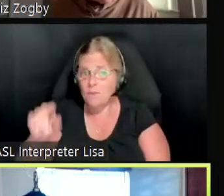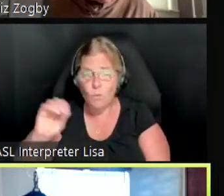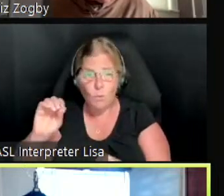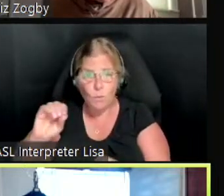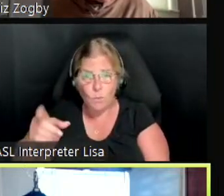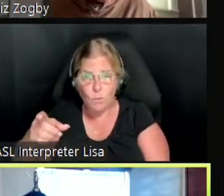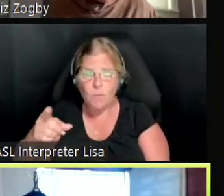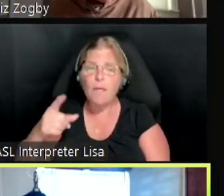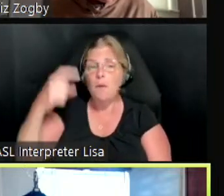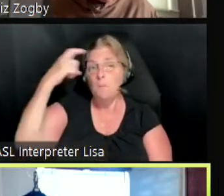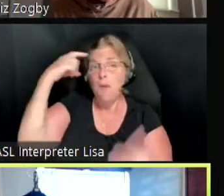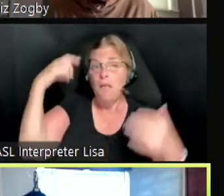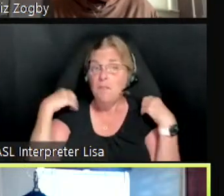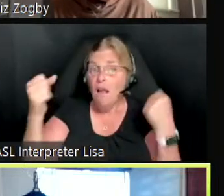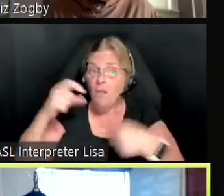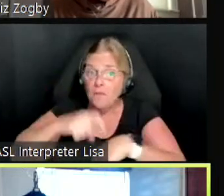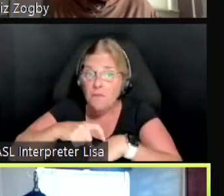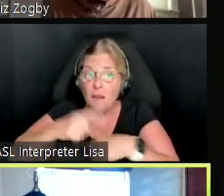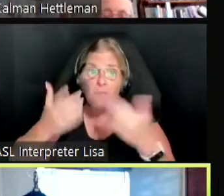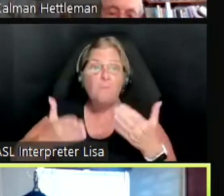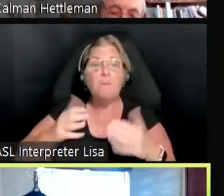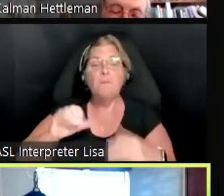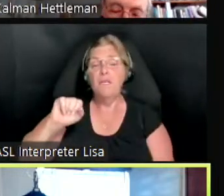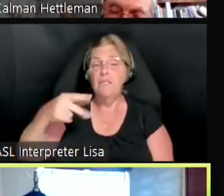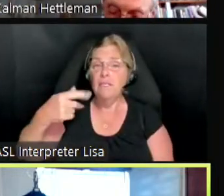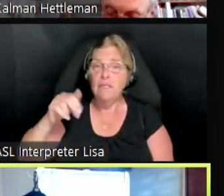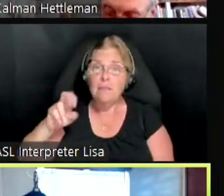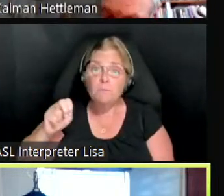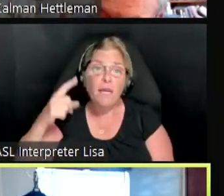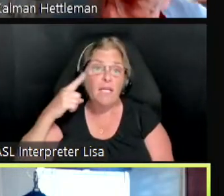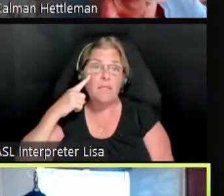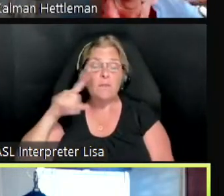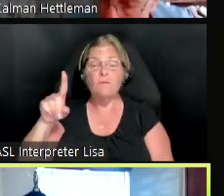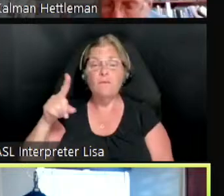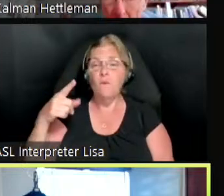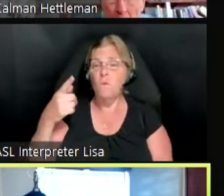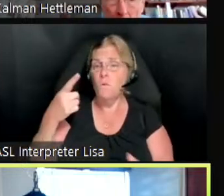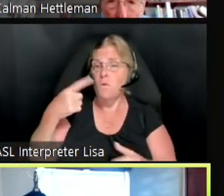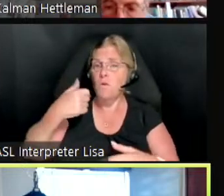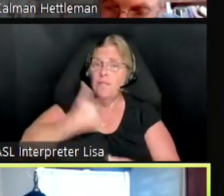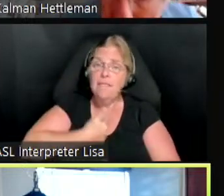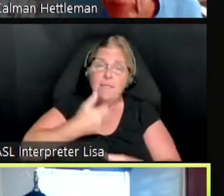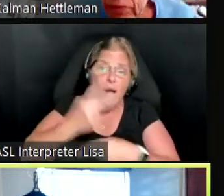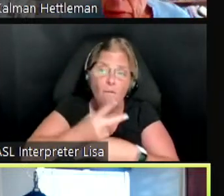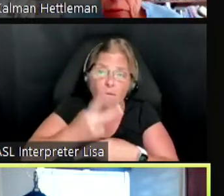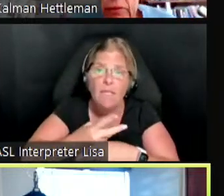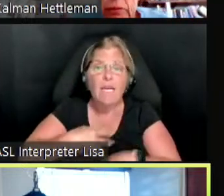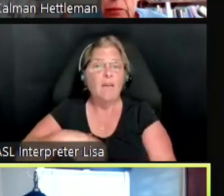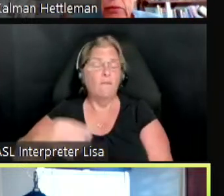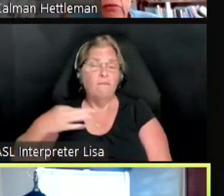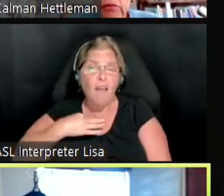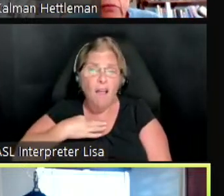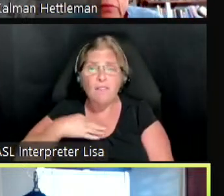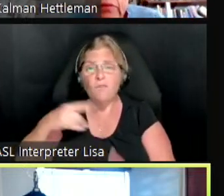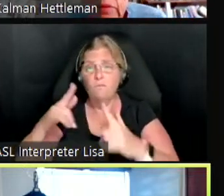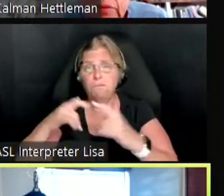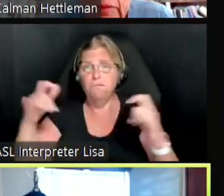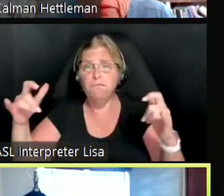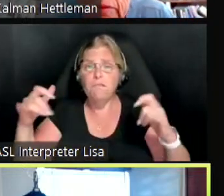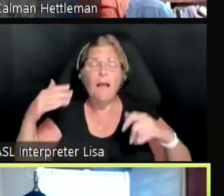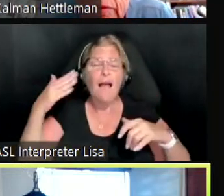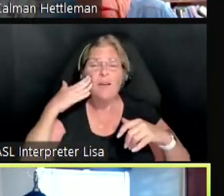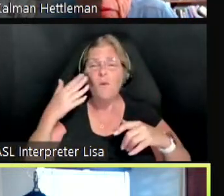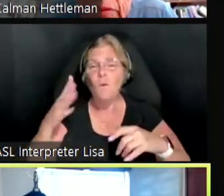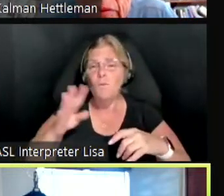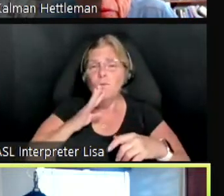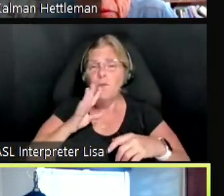mental health time, some space, setting up something for self-care, having volunteers. And I know we're talking on a small scale, but how